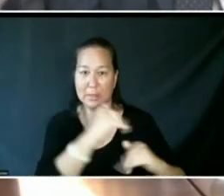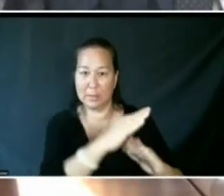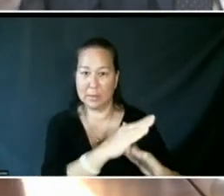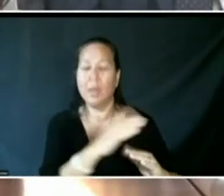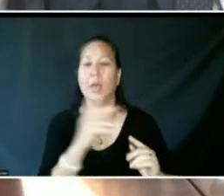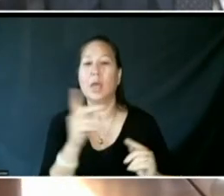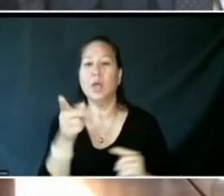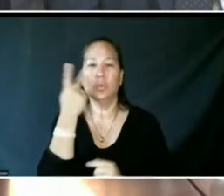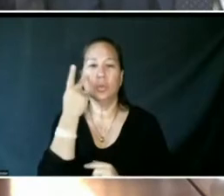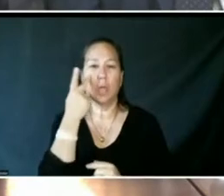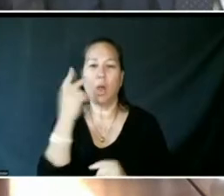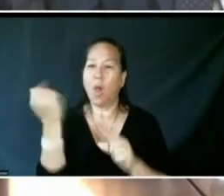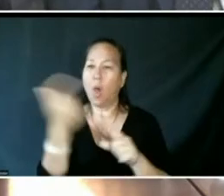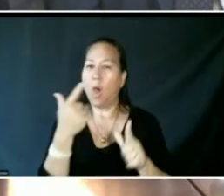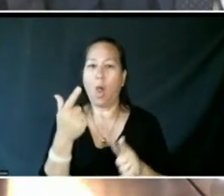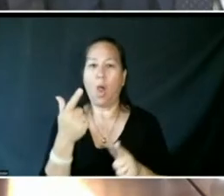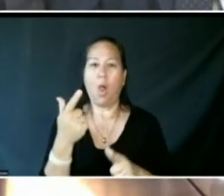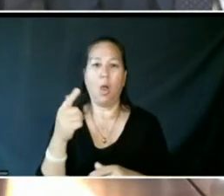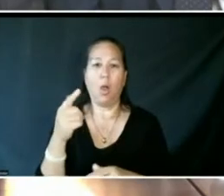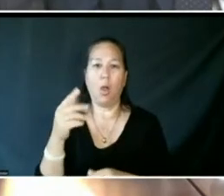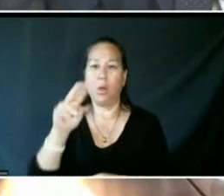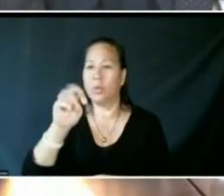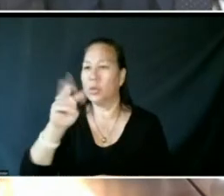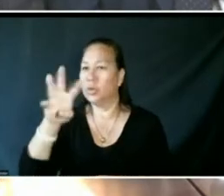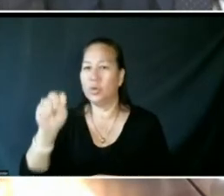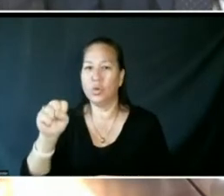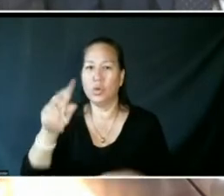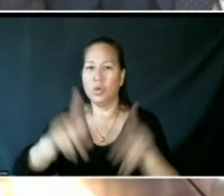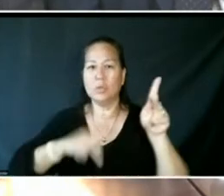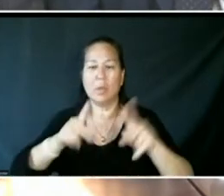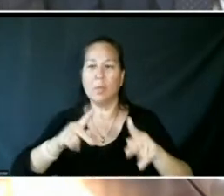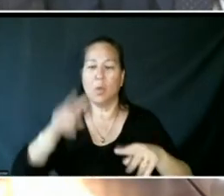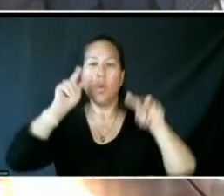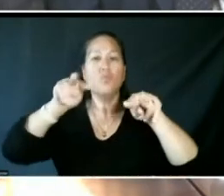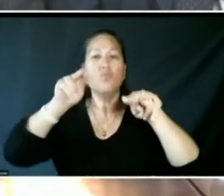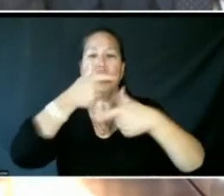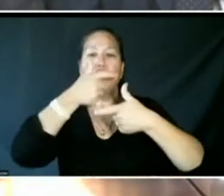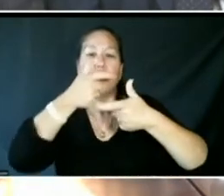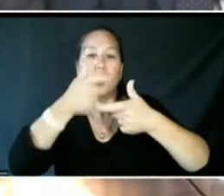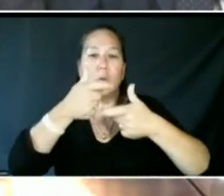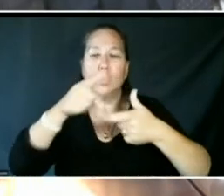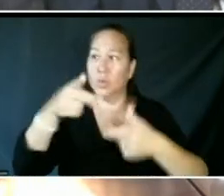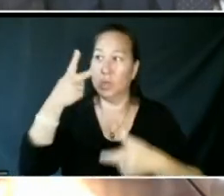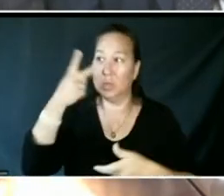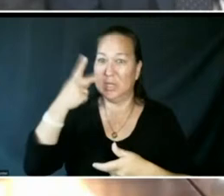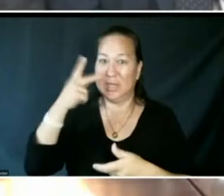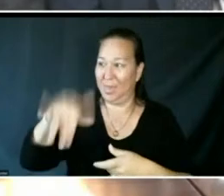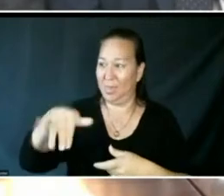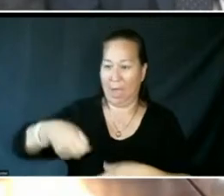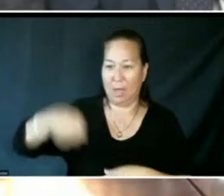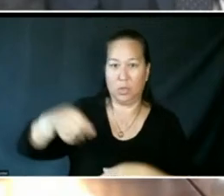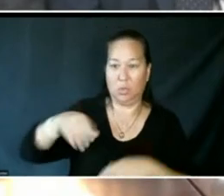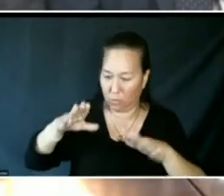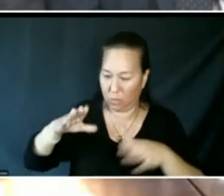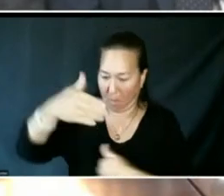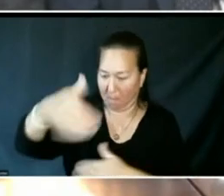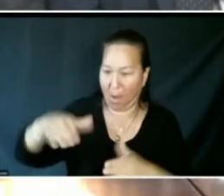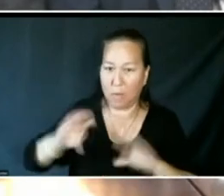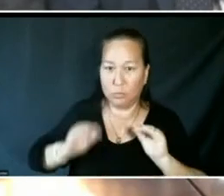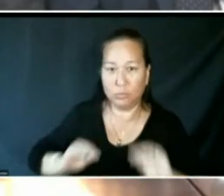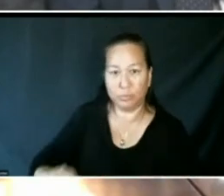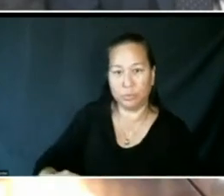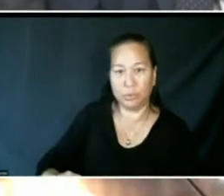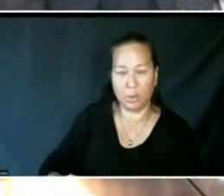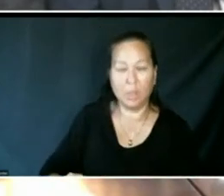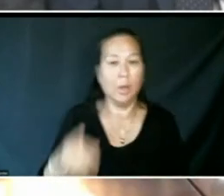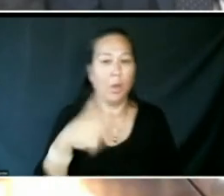press as they're taking these ballot carriers and putting them under the table. You see it there. One of the other hidden ones, if you looked at the actual tape,